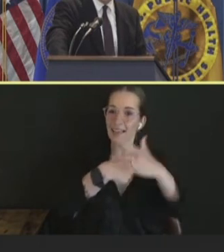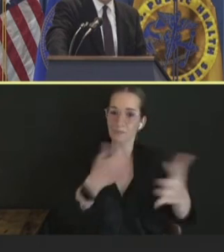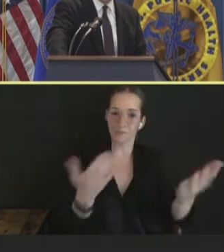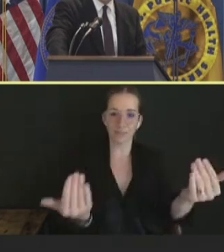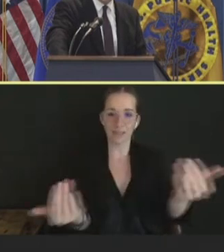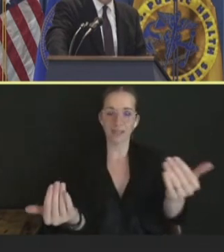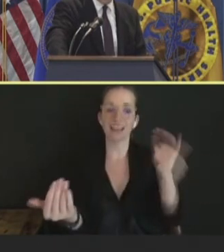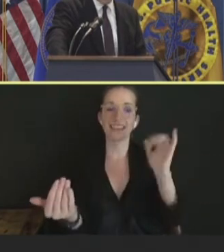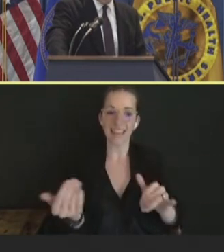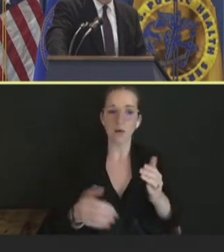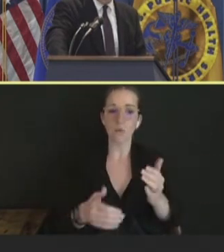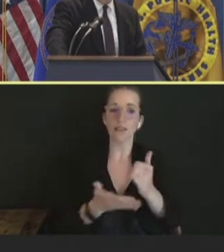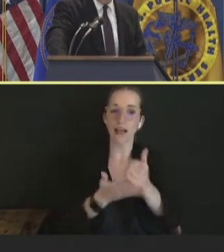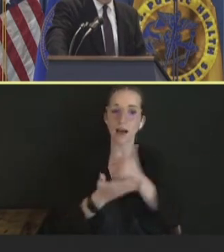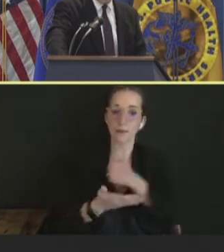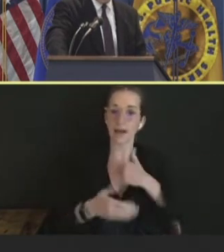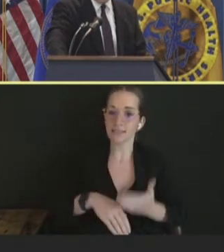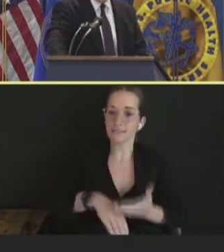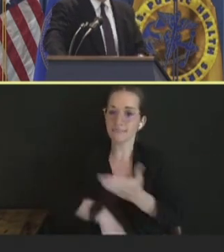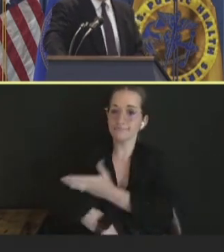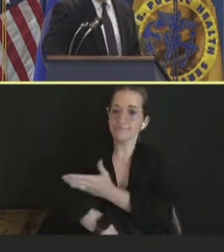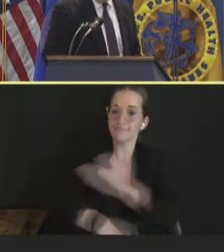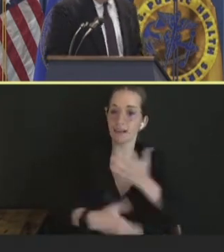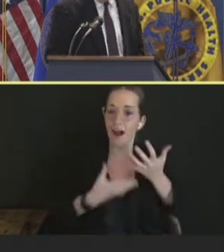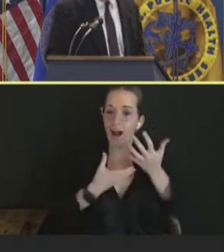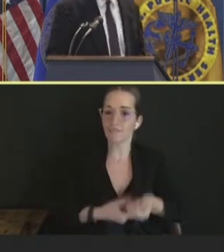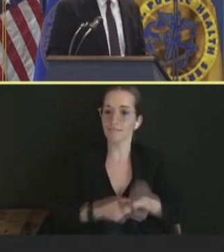building confidence.